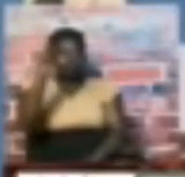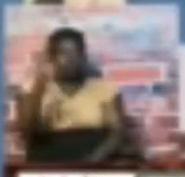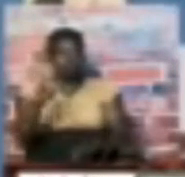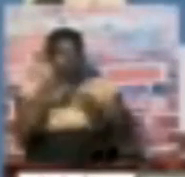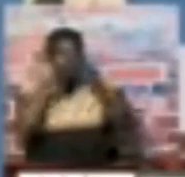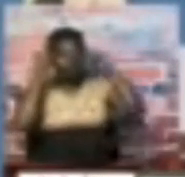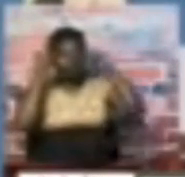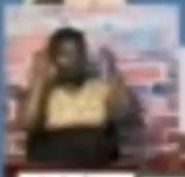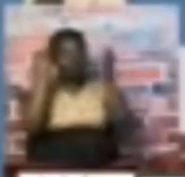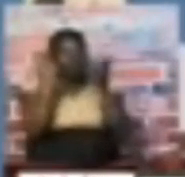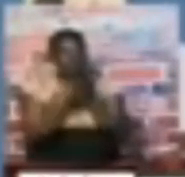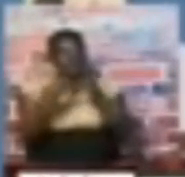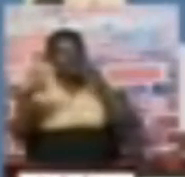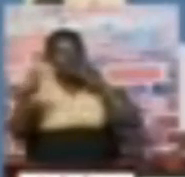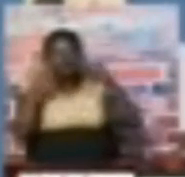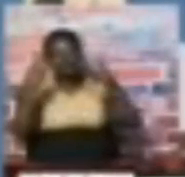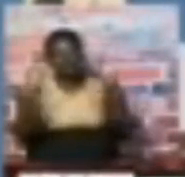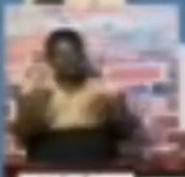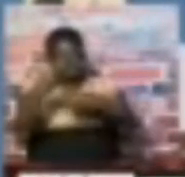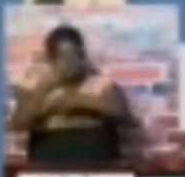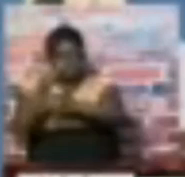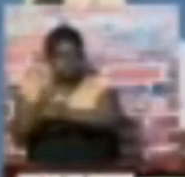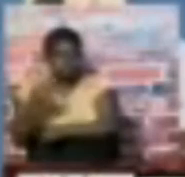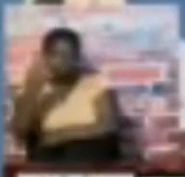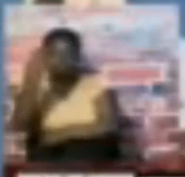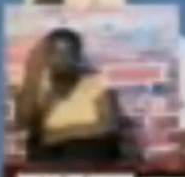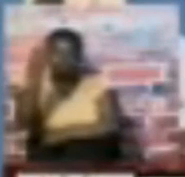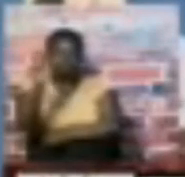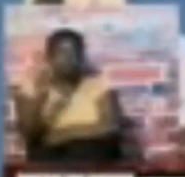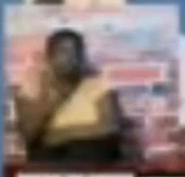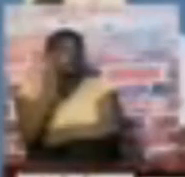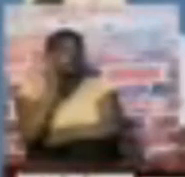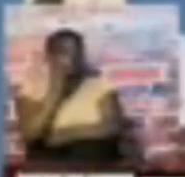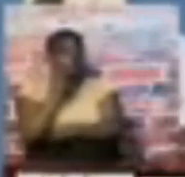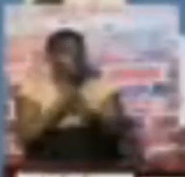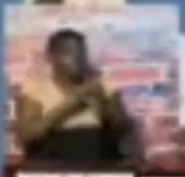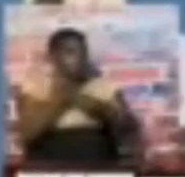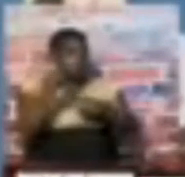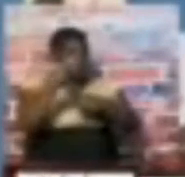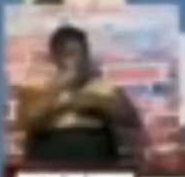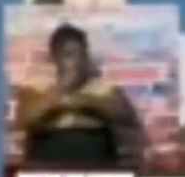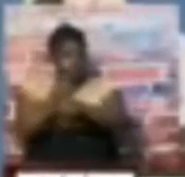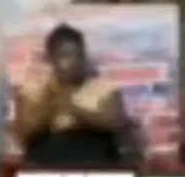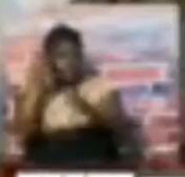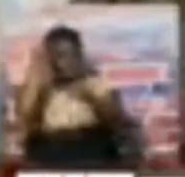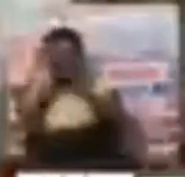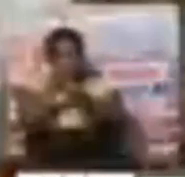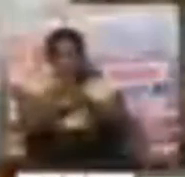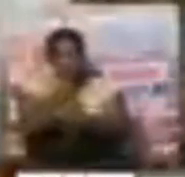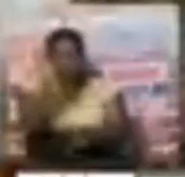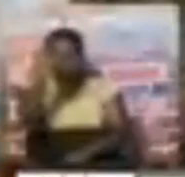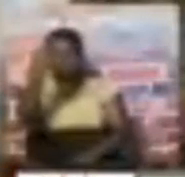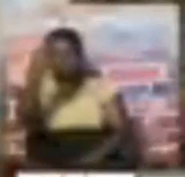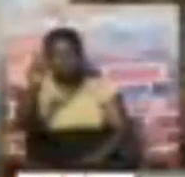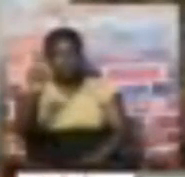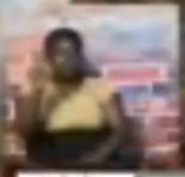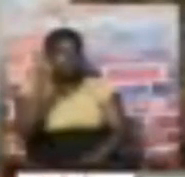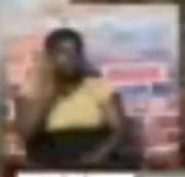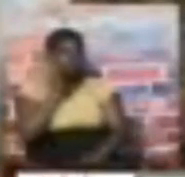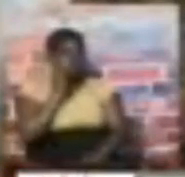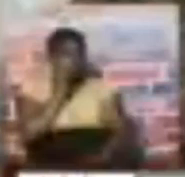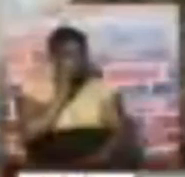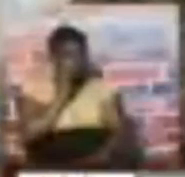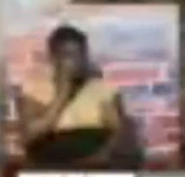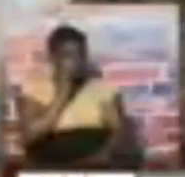Uganda Hotel Owner Association, 30 million shillings. Kampala Associated Advocates, 30 million shillings.